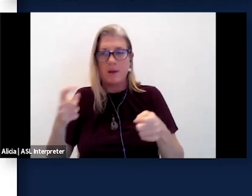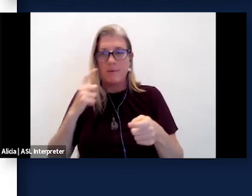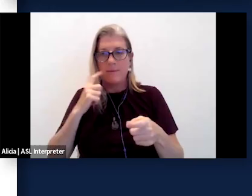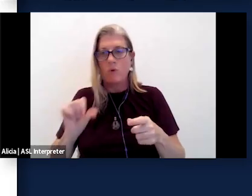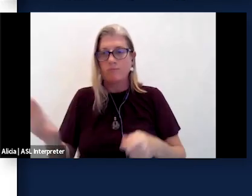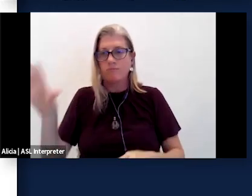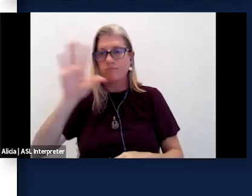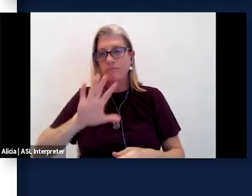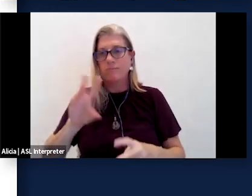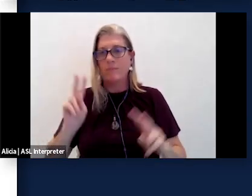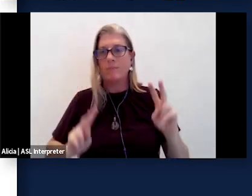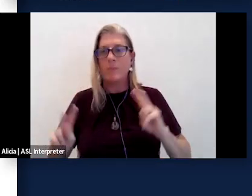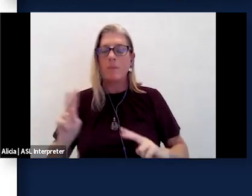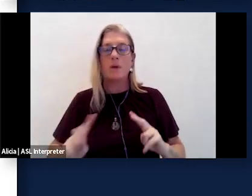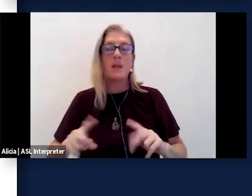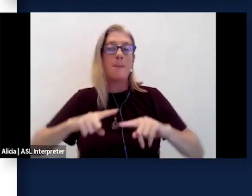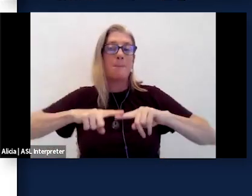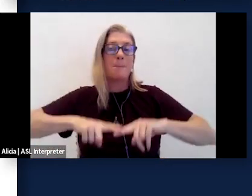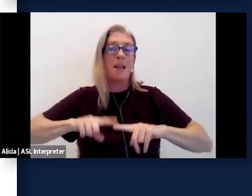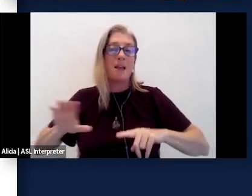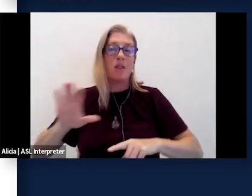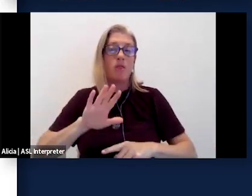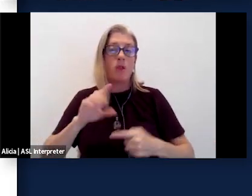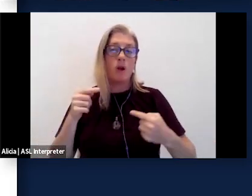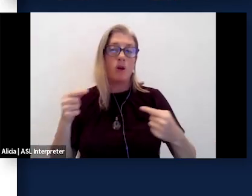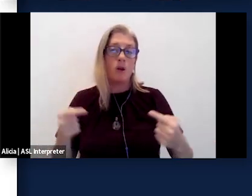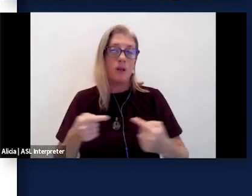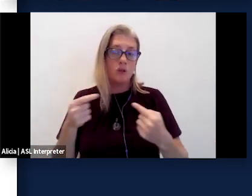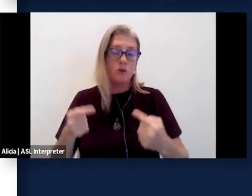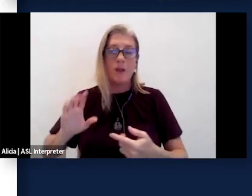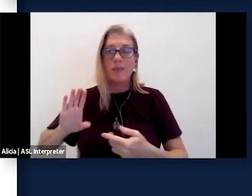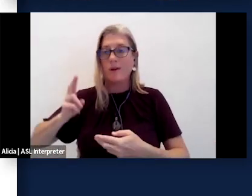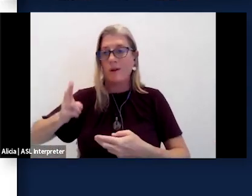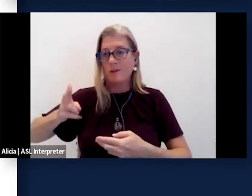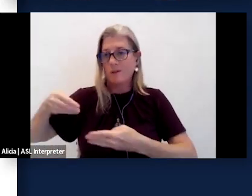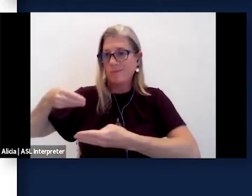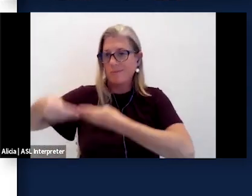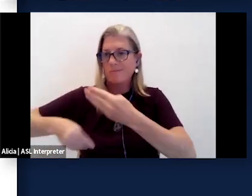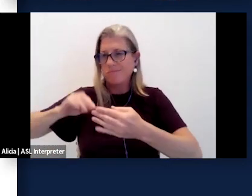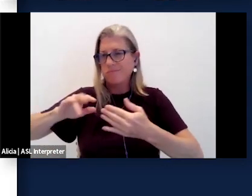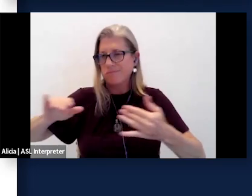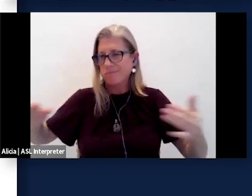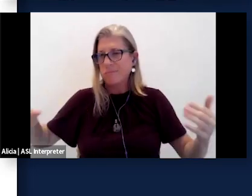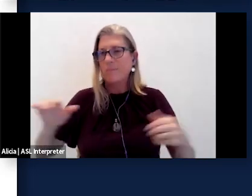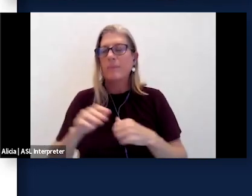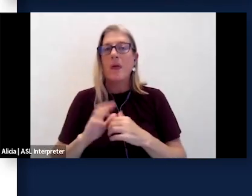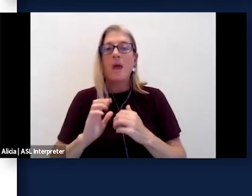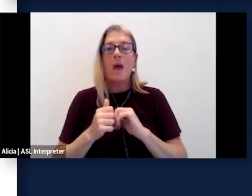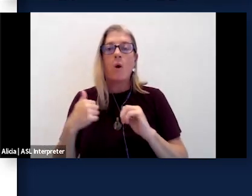folks, depending on their injury and, history, etc. And then how we